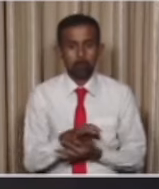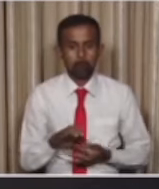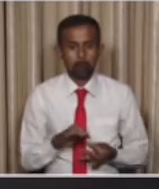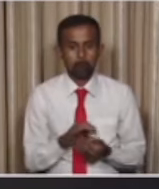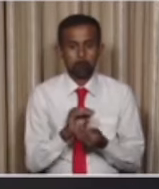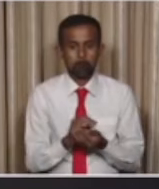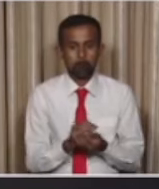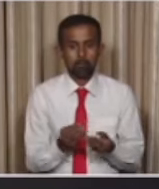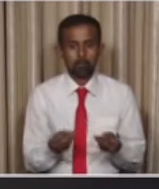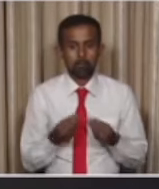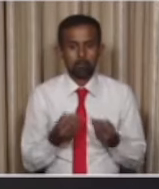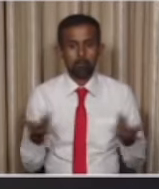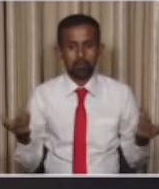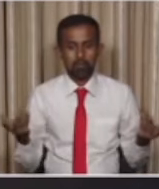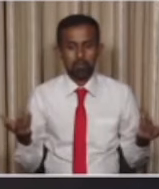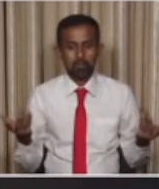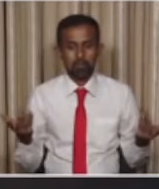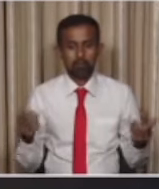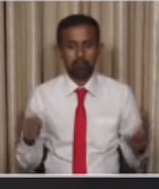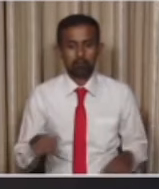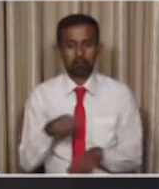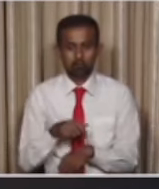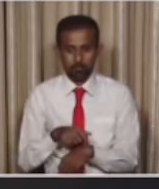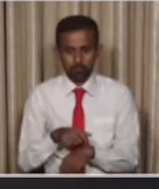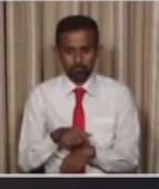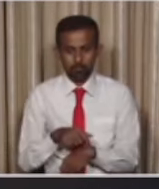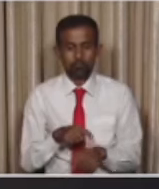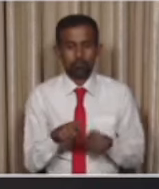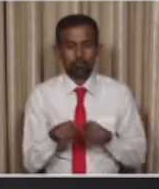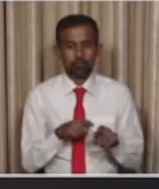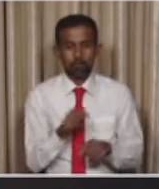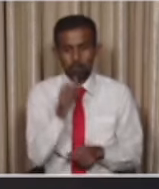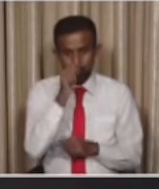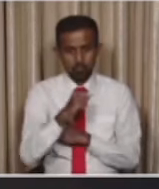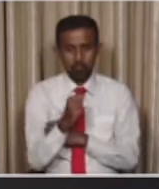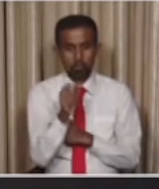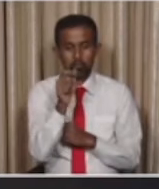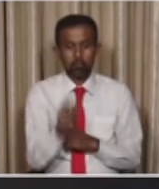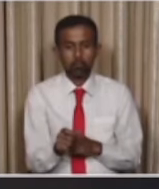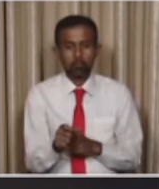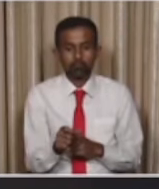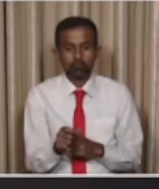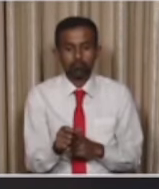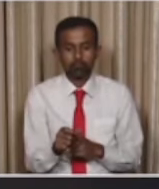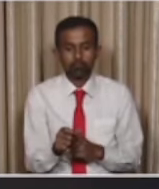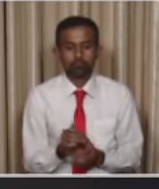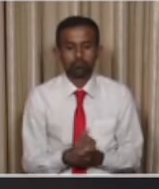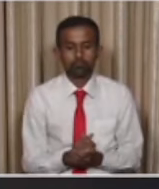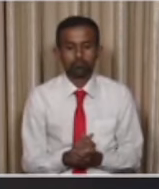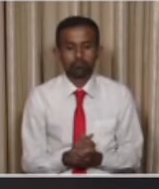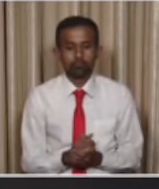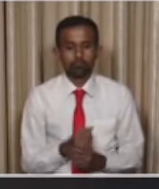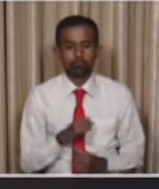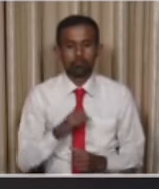And at that time, when thieves and fraudsters finally and democratically take authority, because criminals and evil